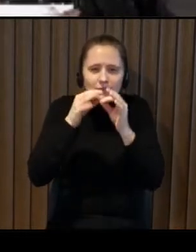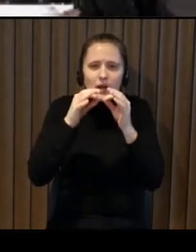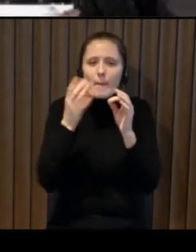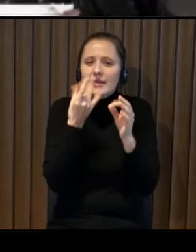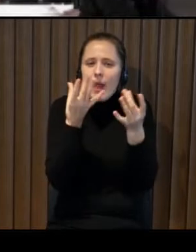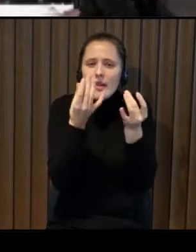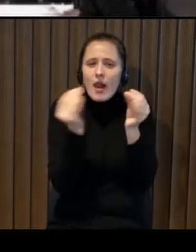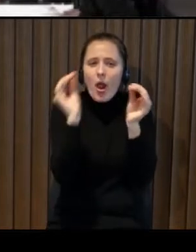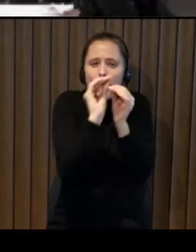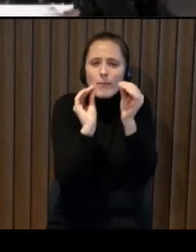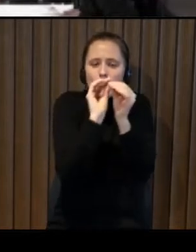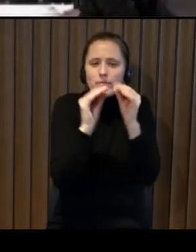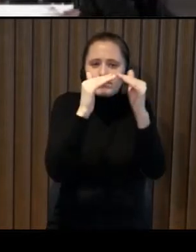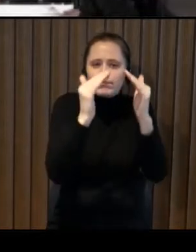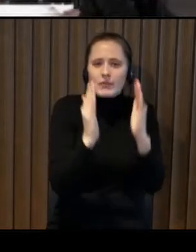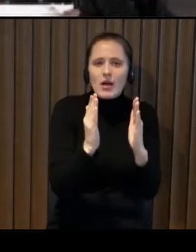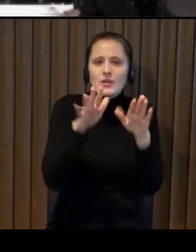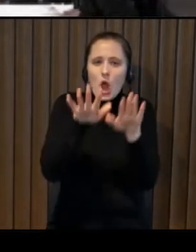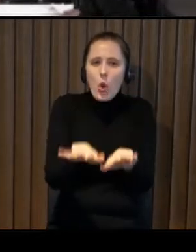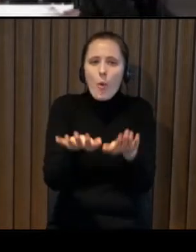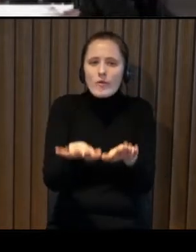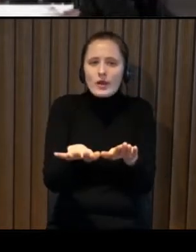where they create their art.